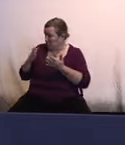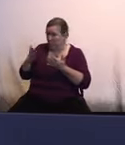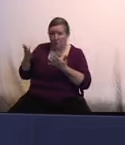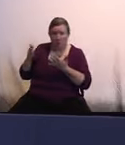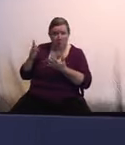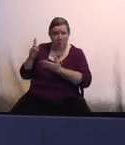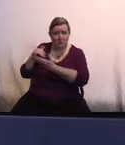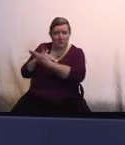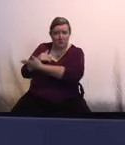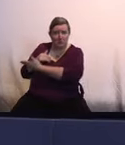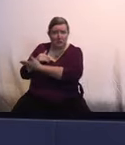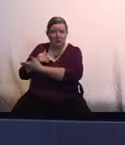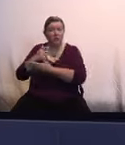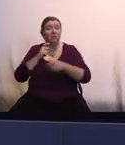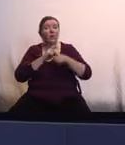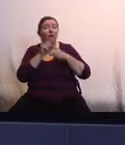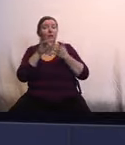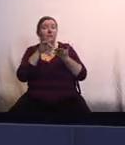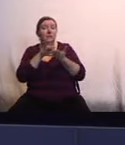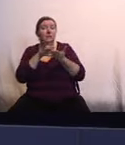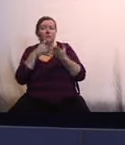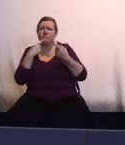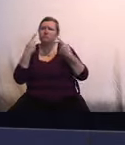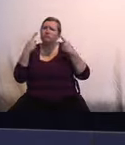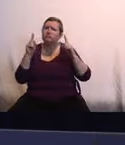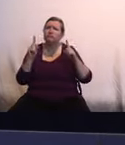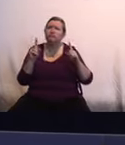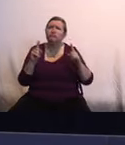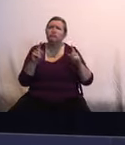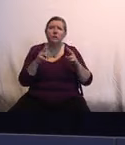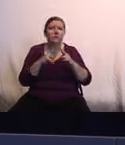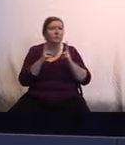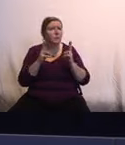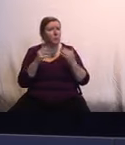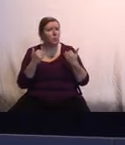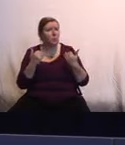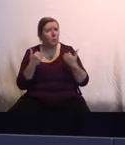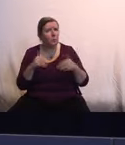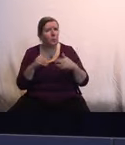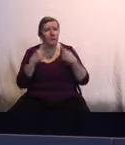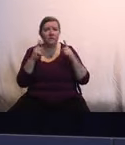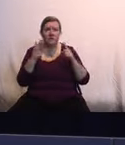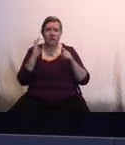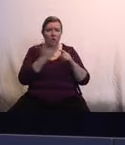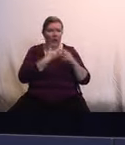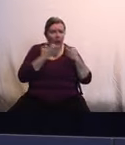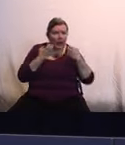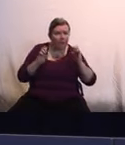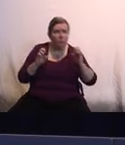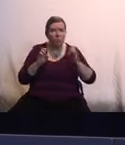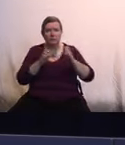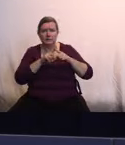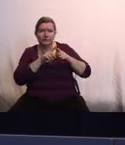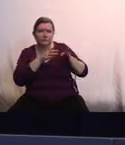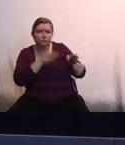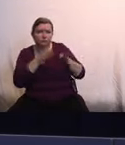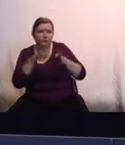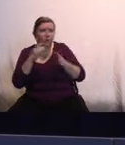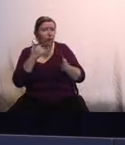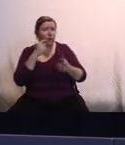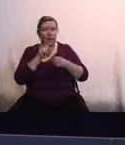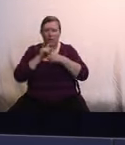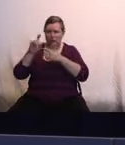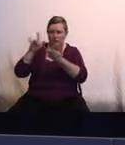has been one of our more successful You bet. Ventures as we came into the pandemic. with 10